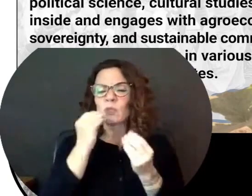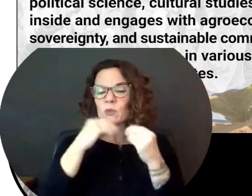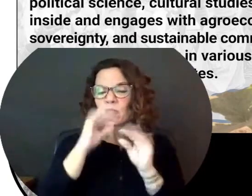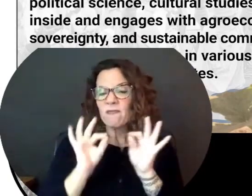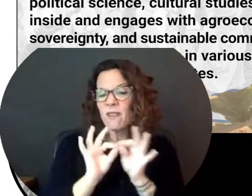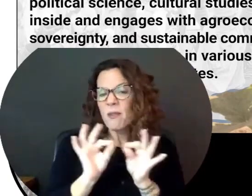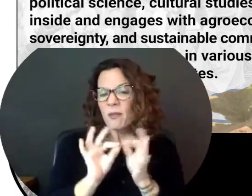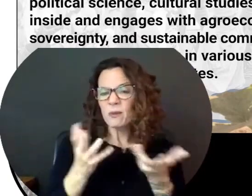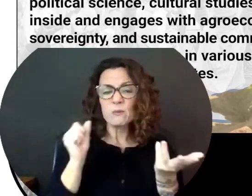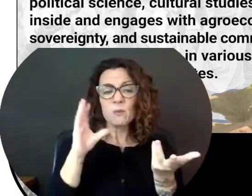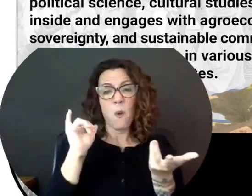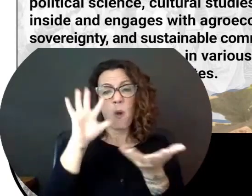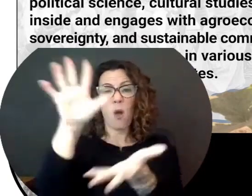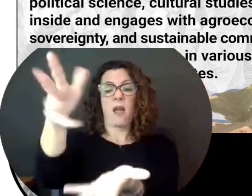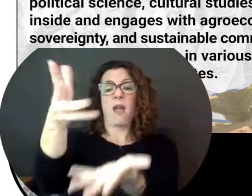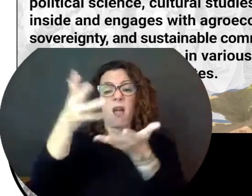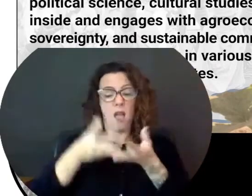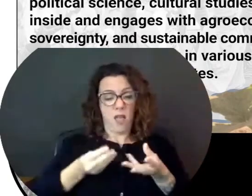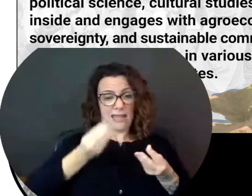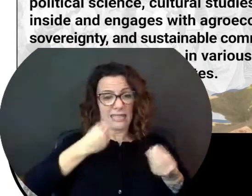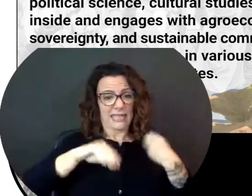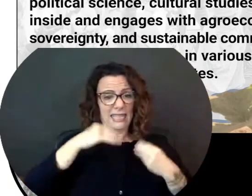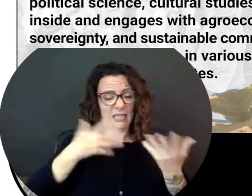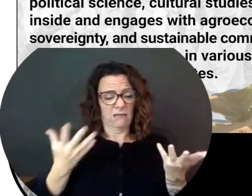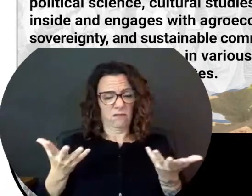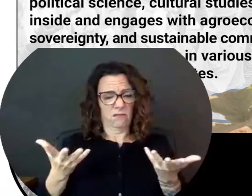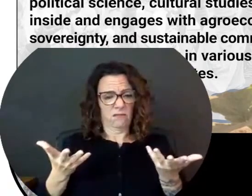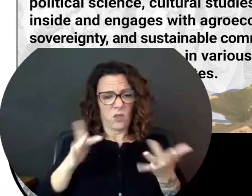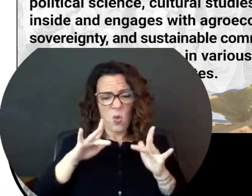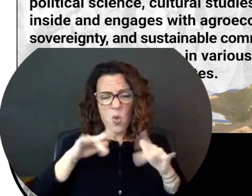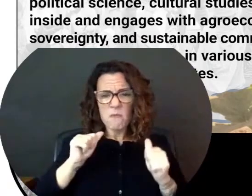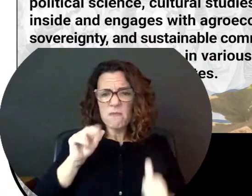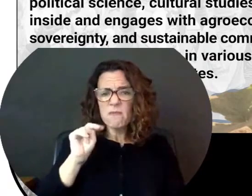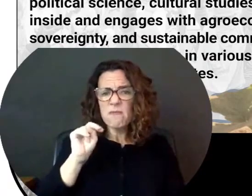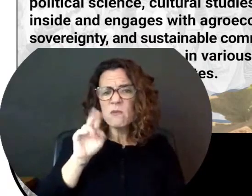is something that we know, but also we felt in